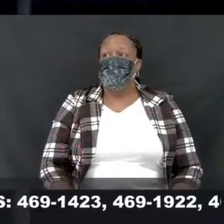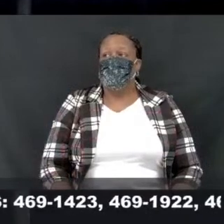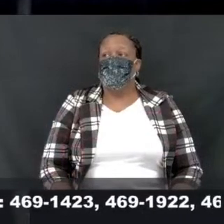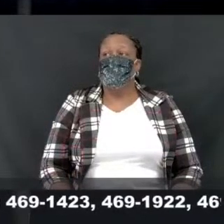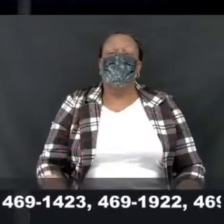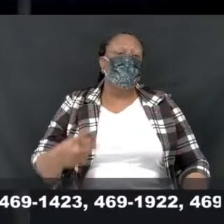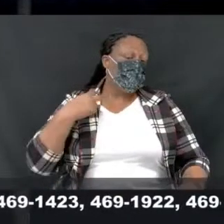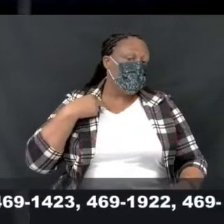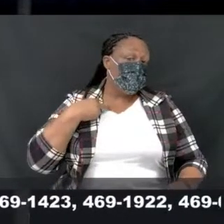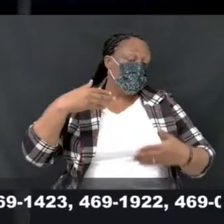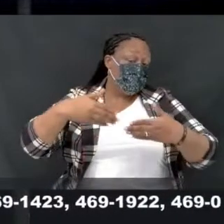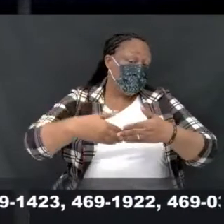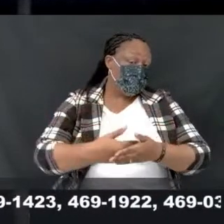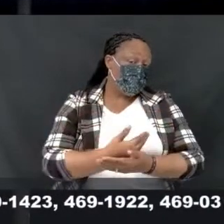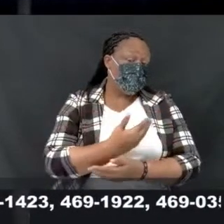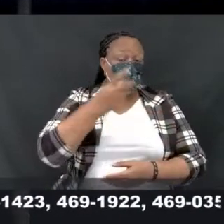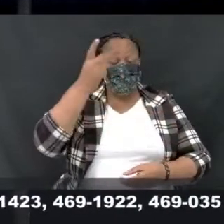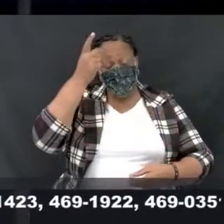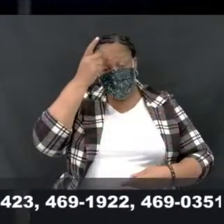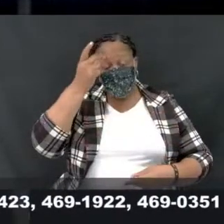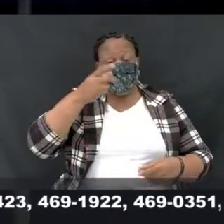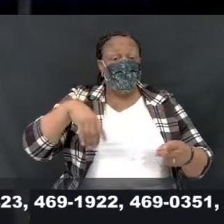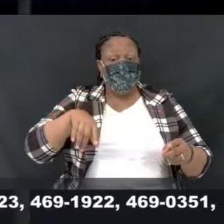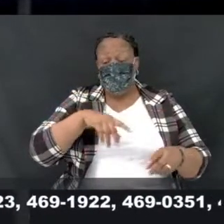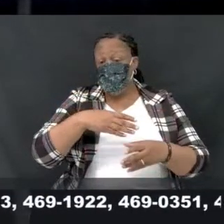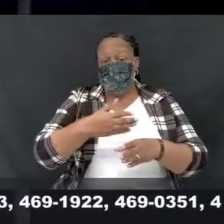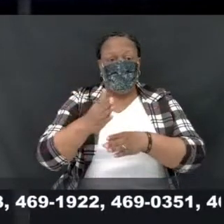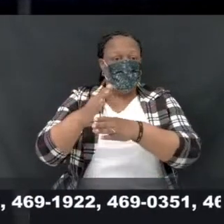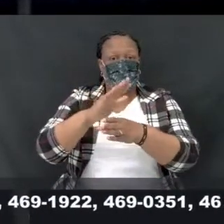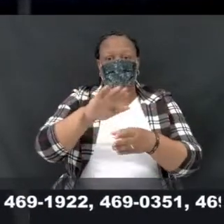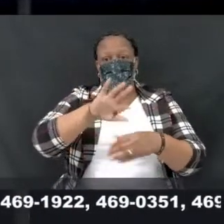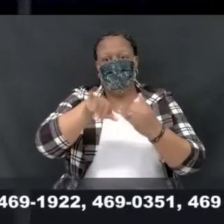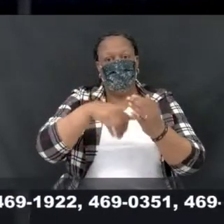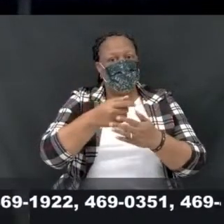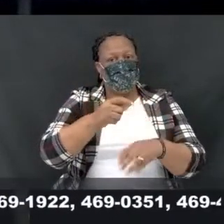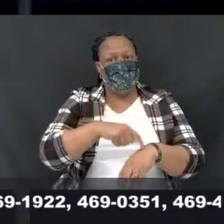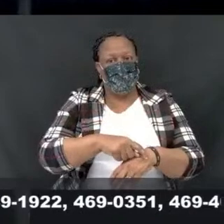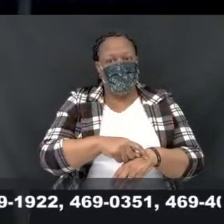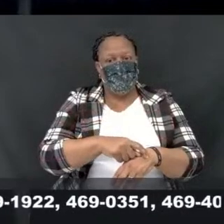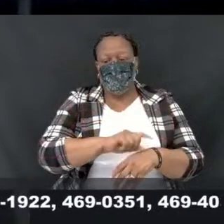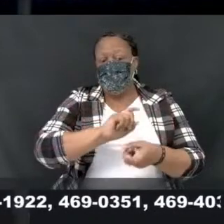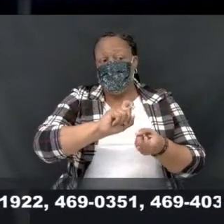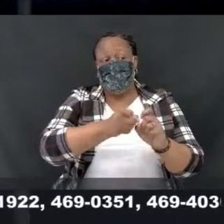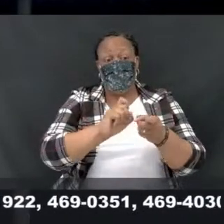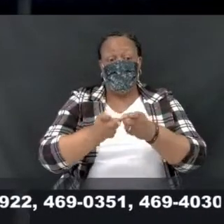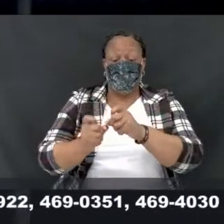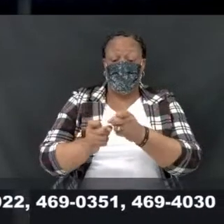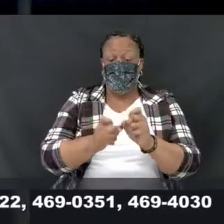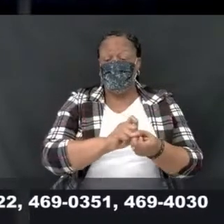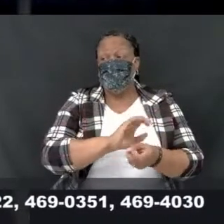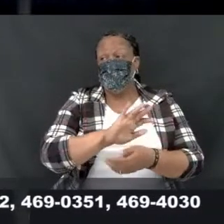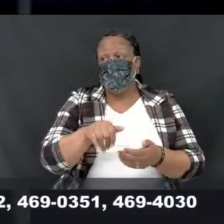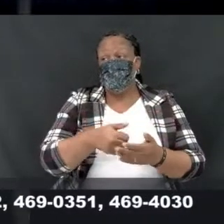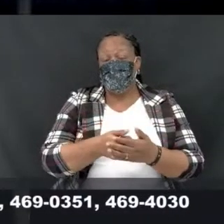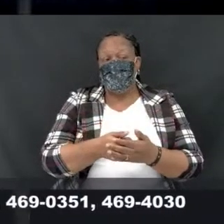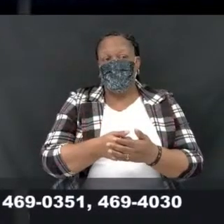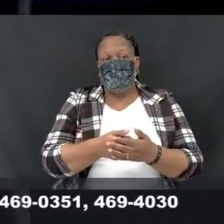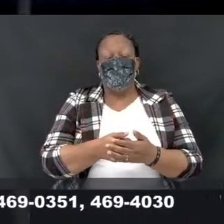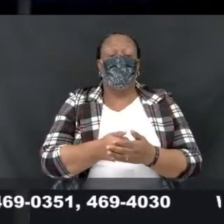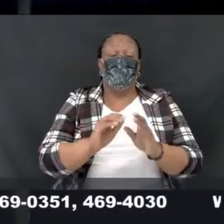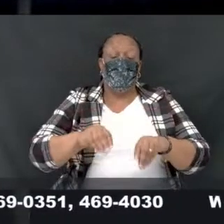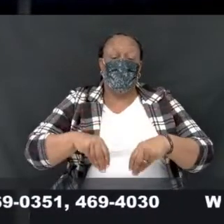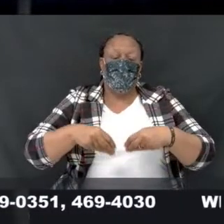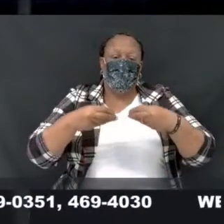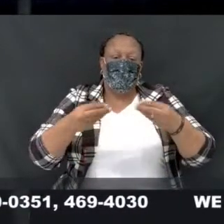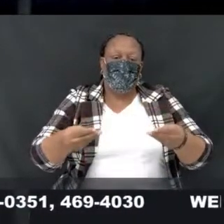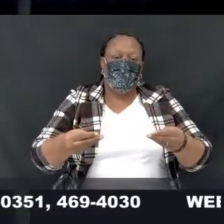can expect information and recommendations to continue to change. When we provide you with new and updated information, we are